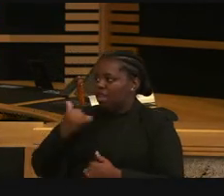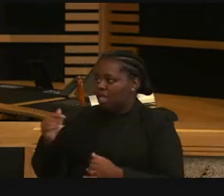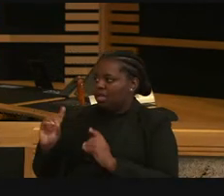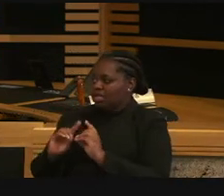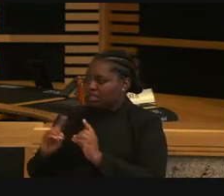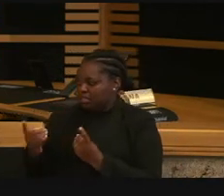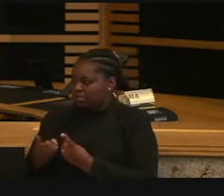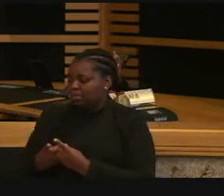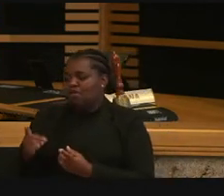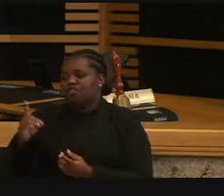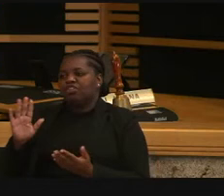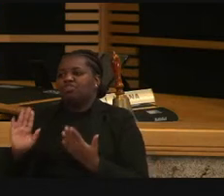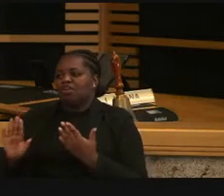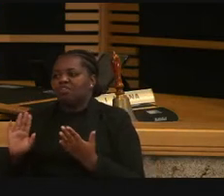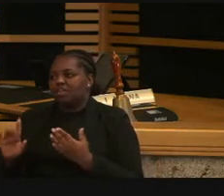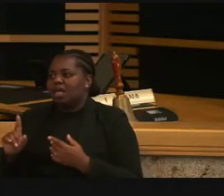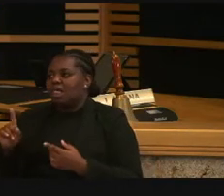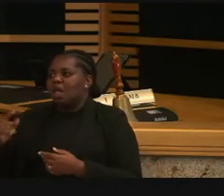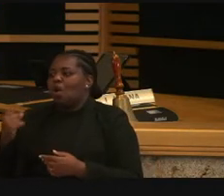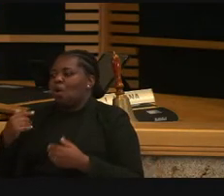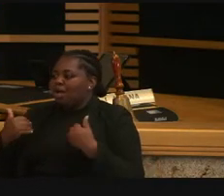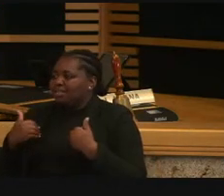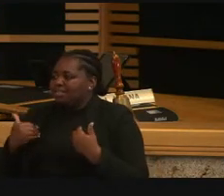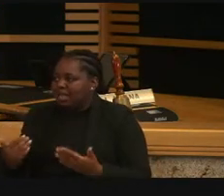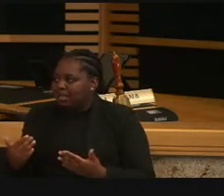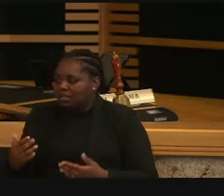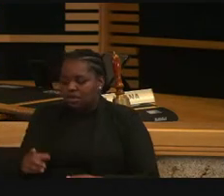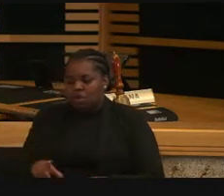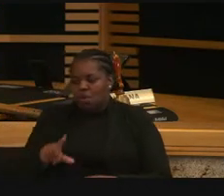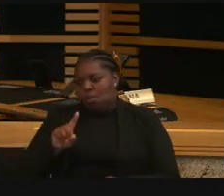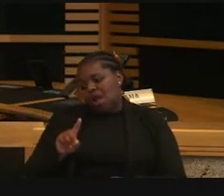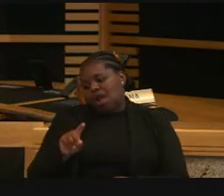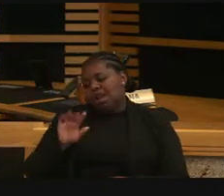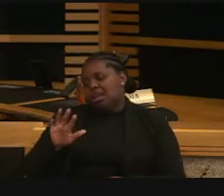Department of Traffic was only started in